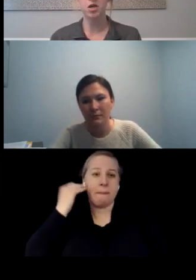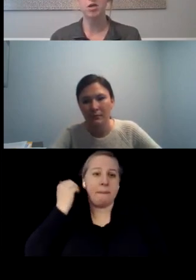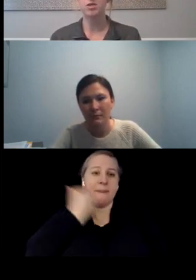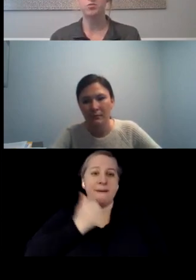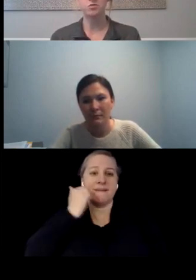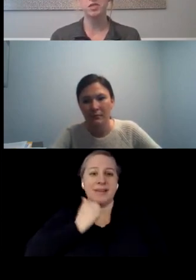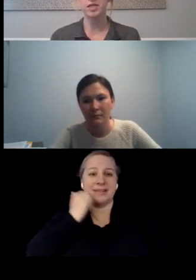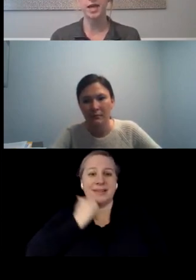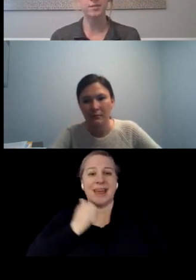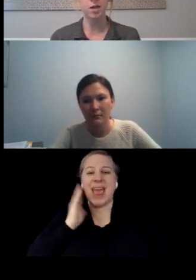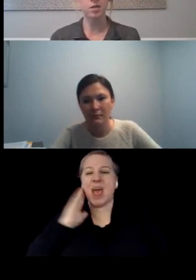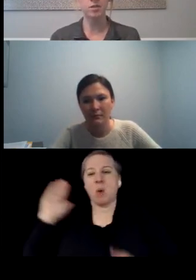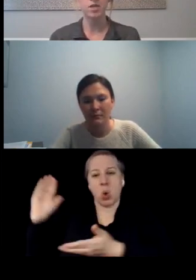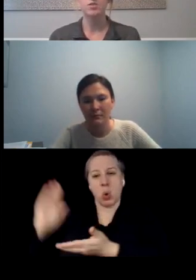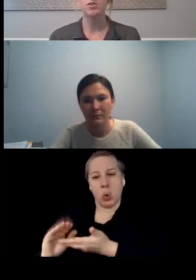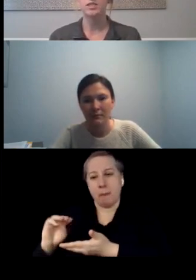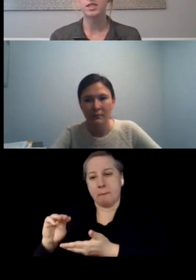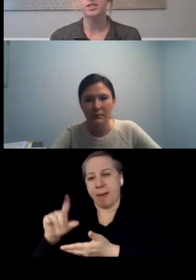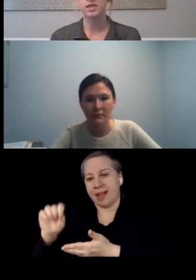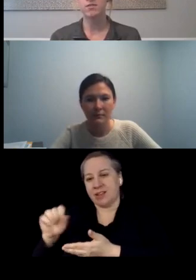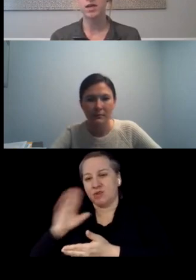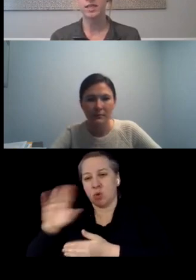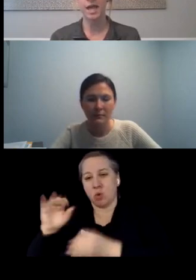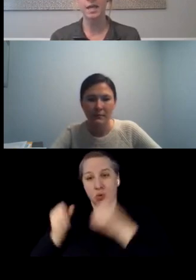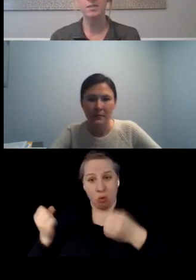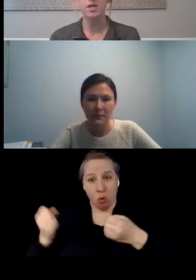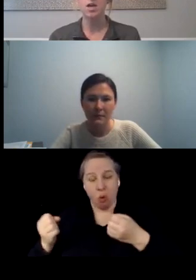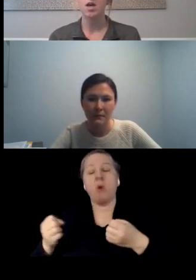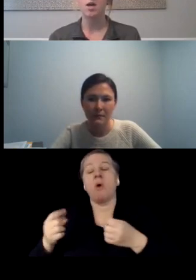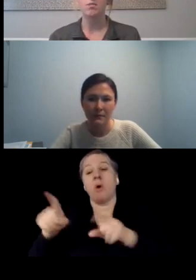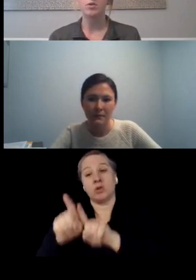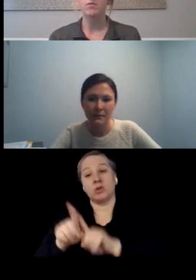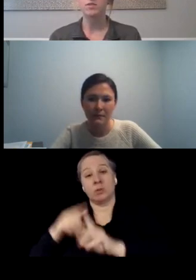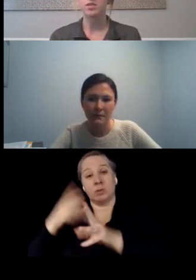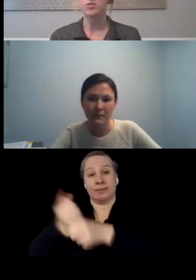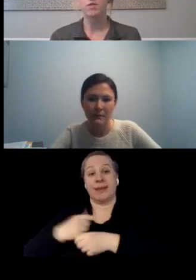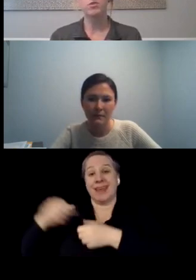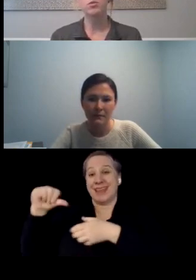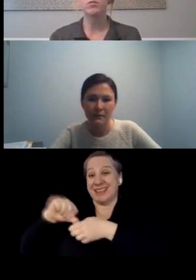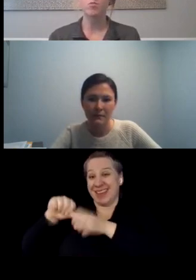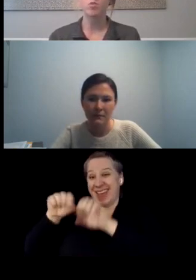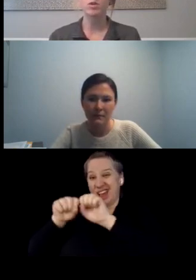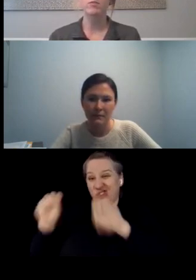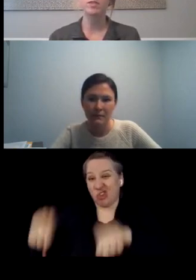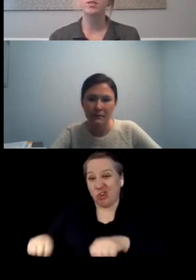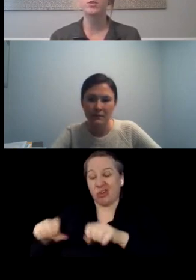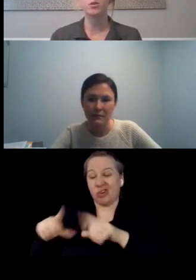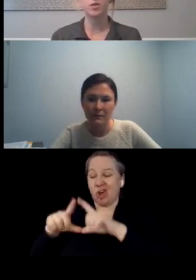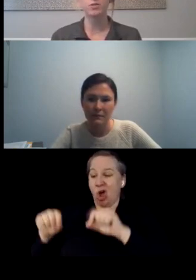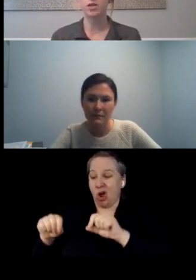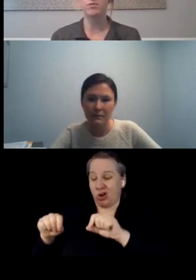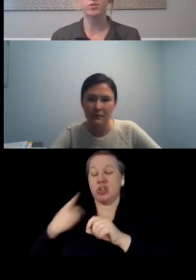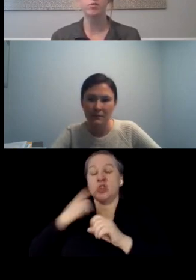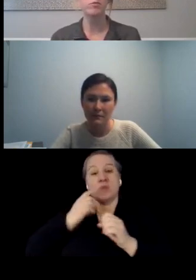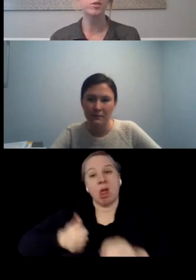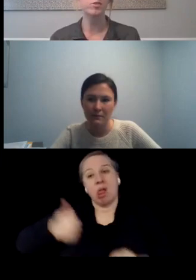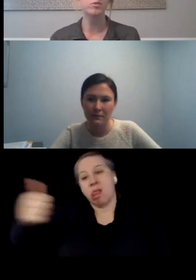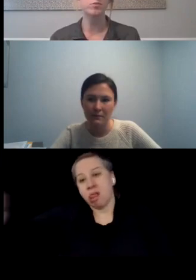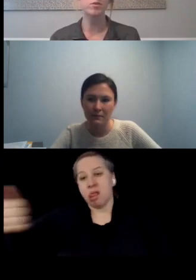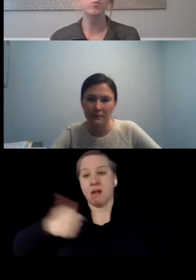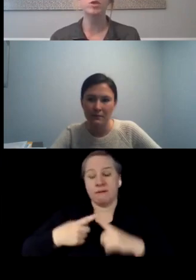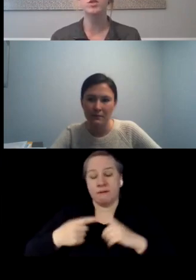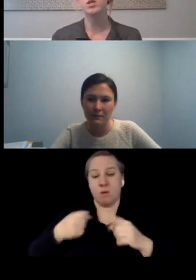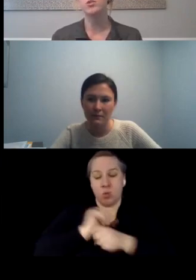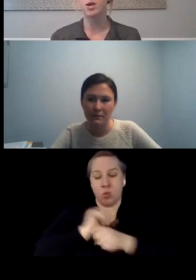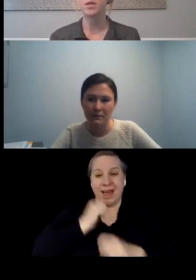on your car. You do get a gas card, so that's going to save on gas. You obviously can drive it to and from work every day, so you're not driving your own vehicle